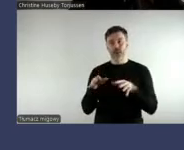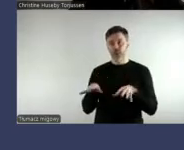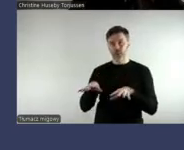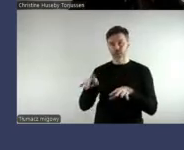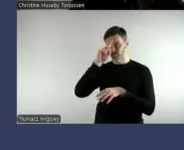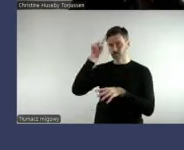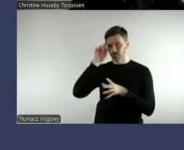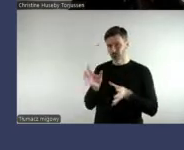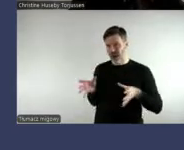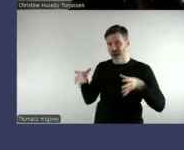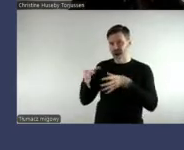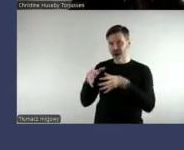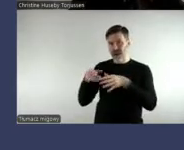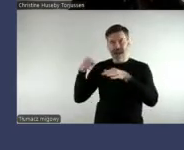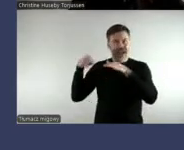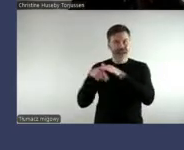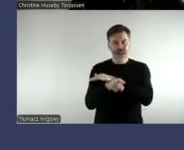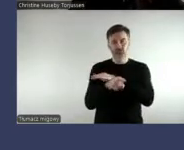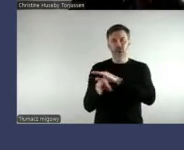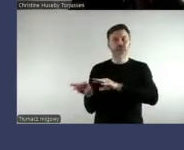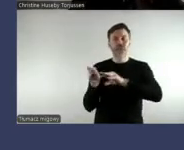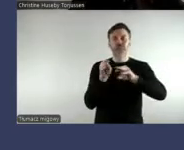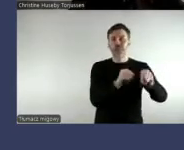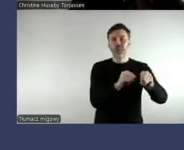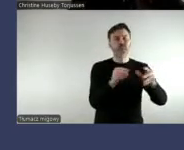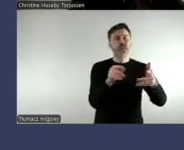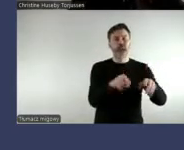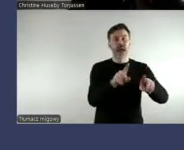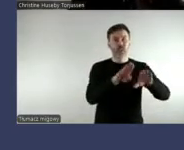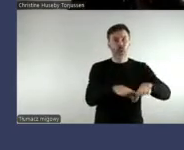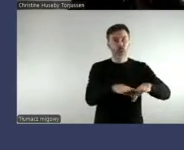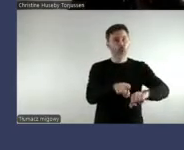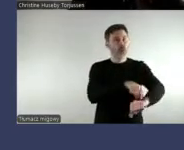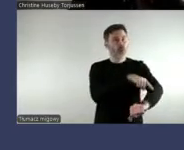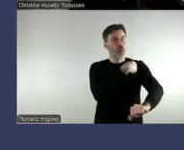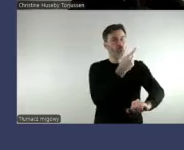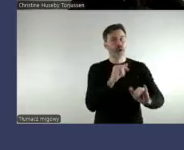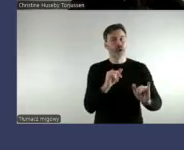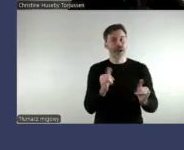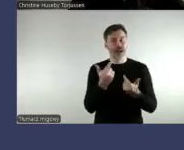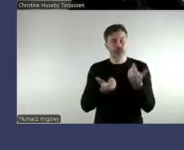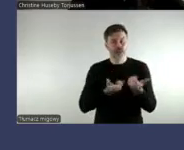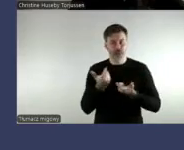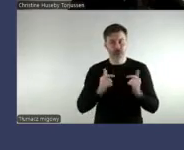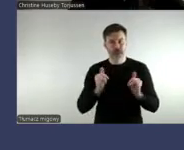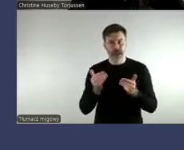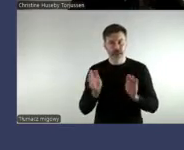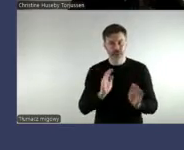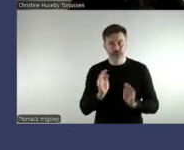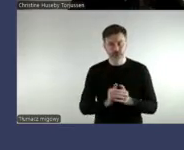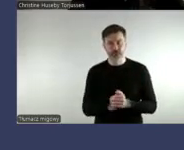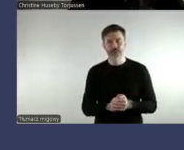a municipality who will have to receive and temporarily settle citizens on a short time notice.